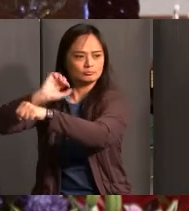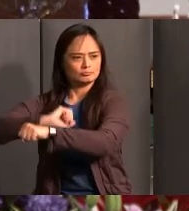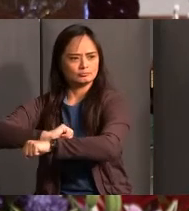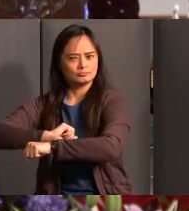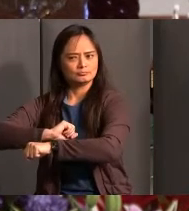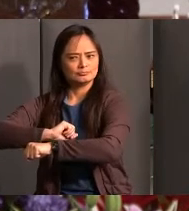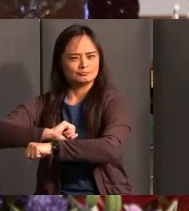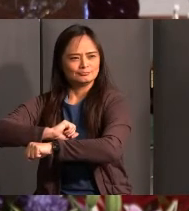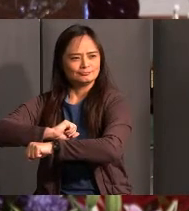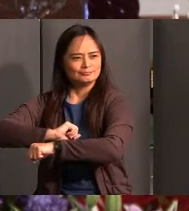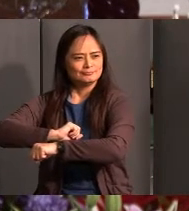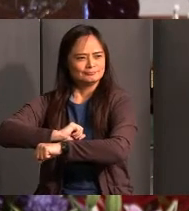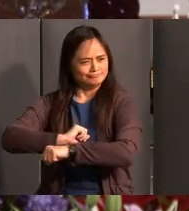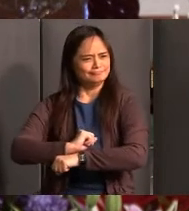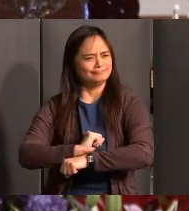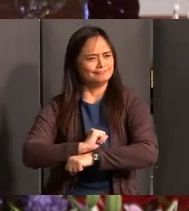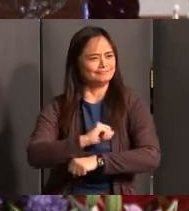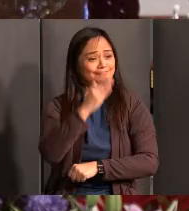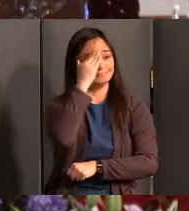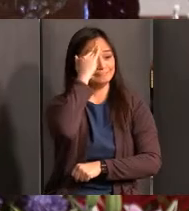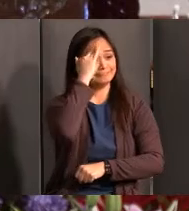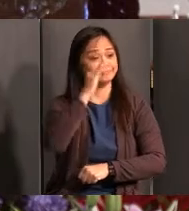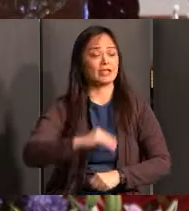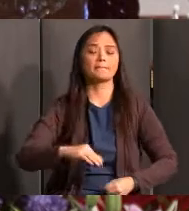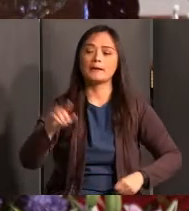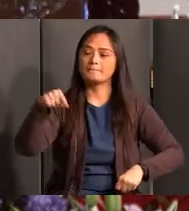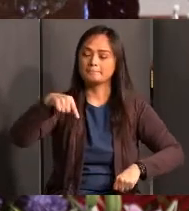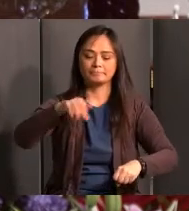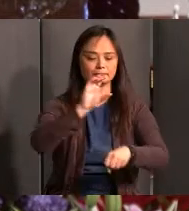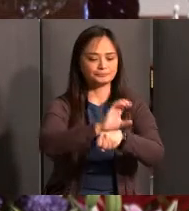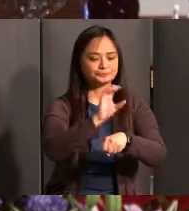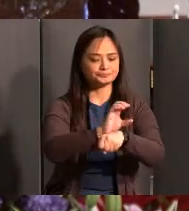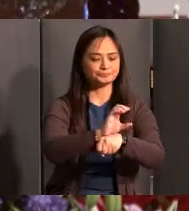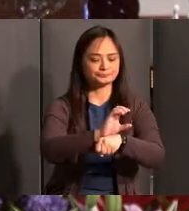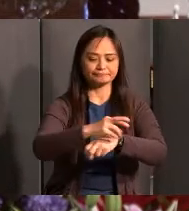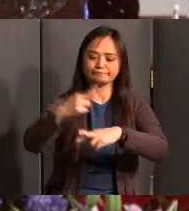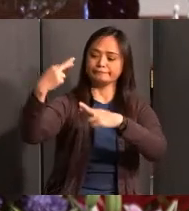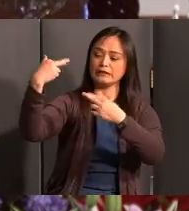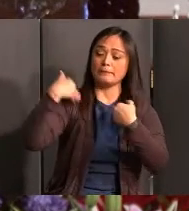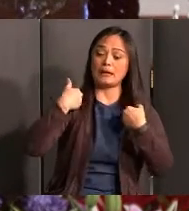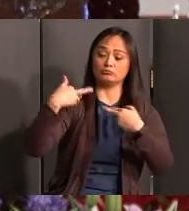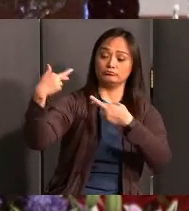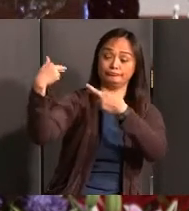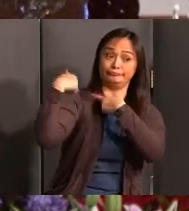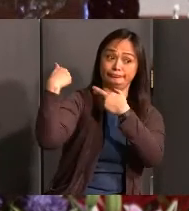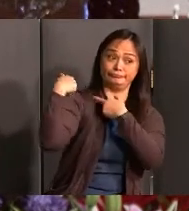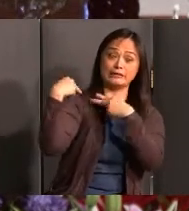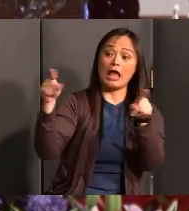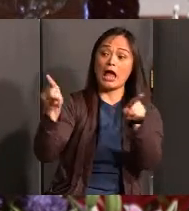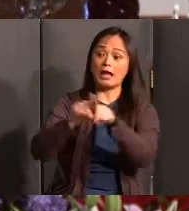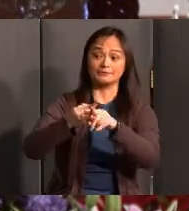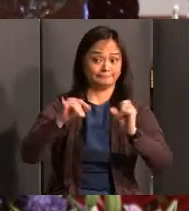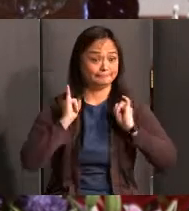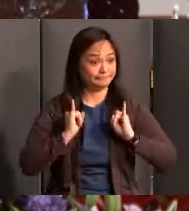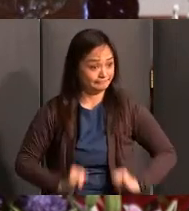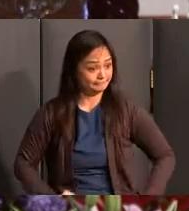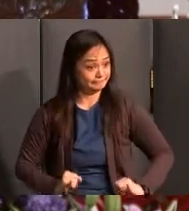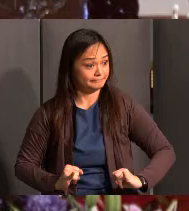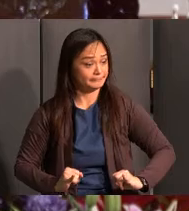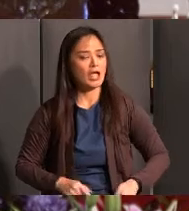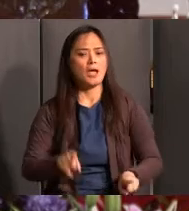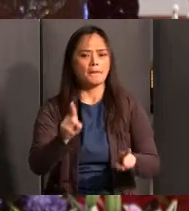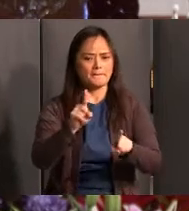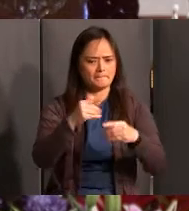you understand what I'm saying. Meron po tayong responsibility as individuals. At meron din tayong